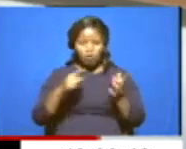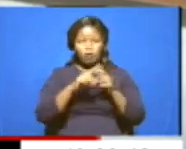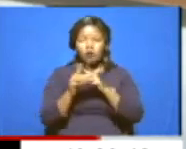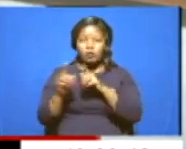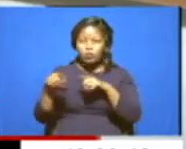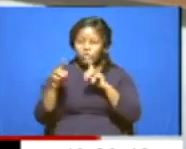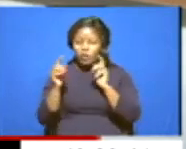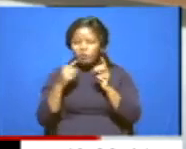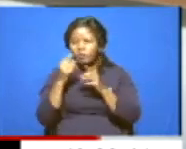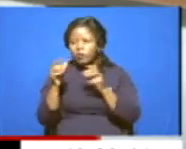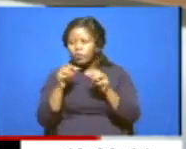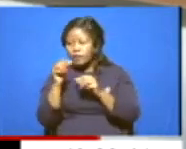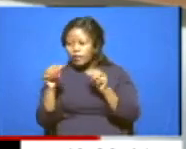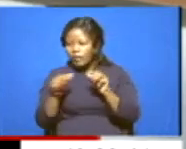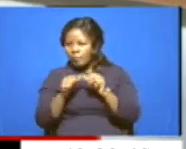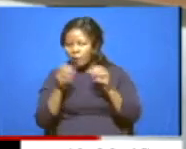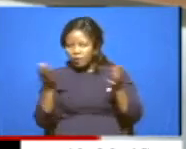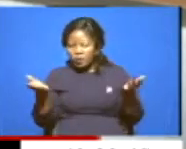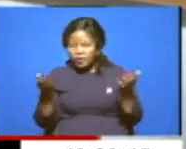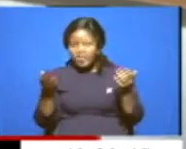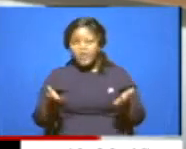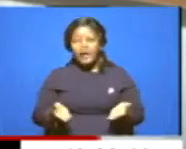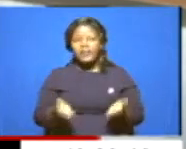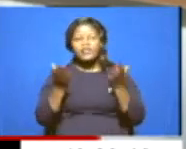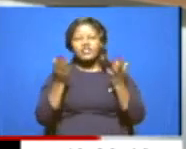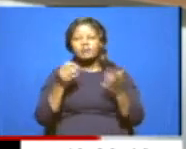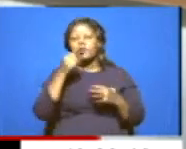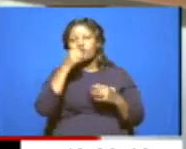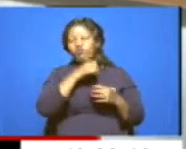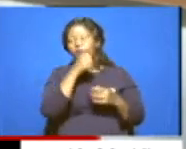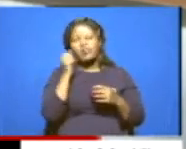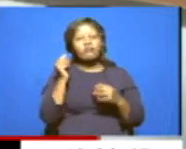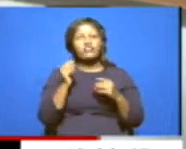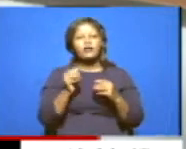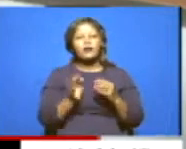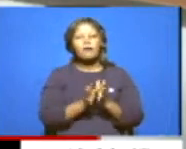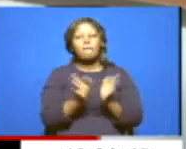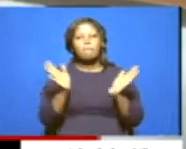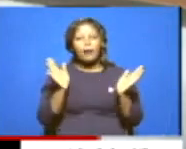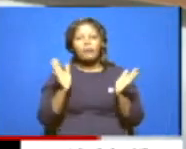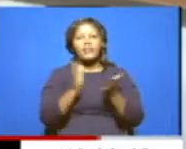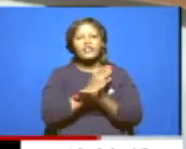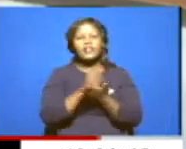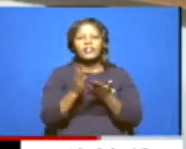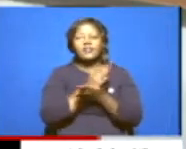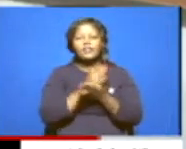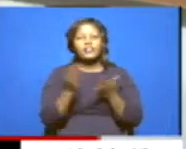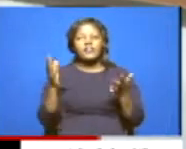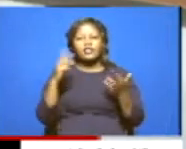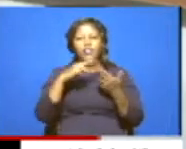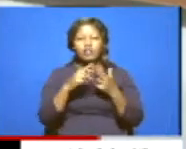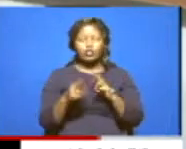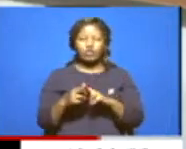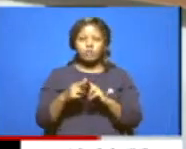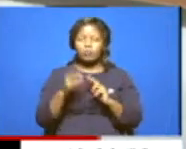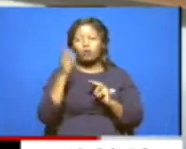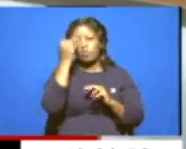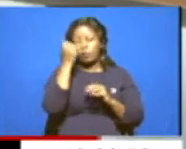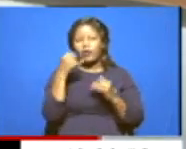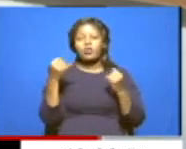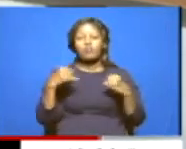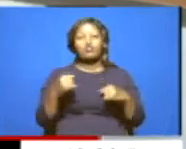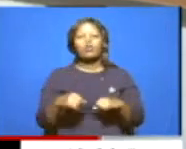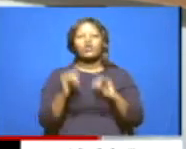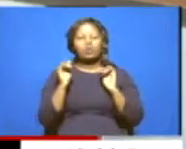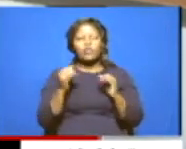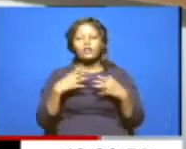out is the enhancement of the private-public sector relationship so that to actualize a better healthcare